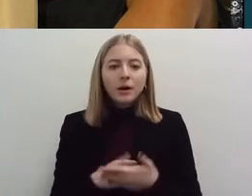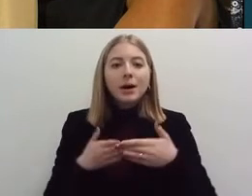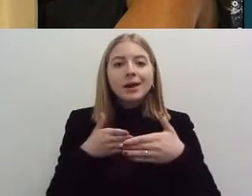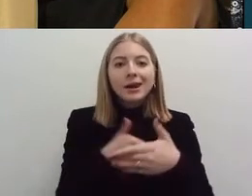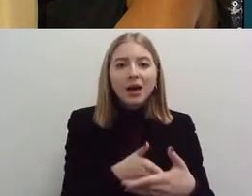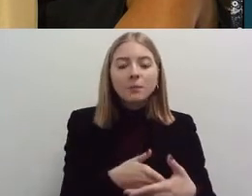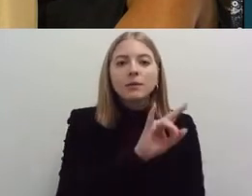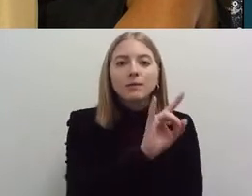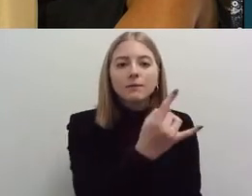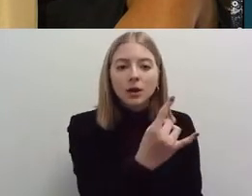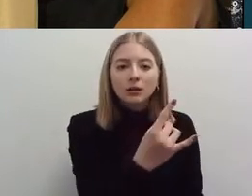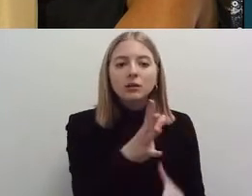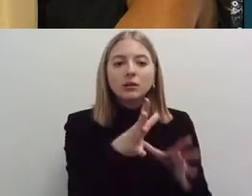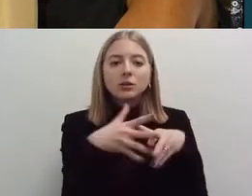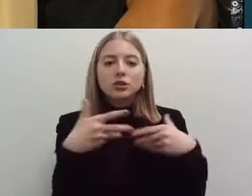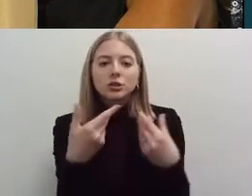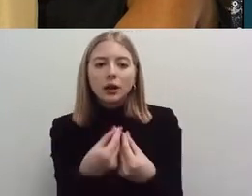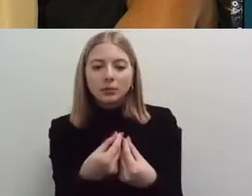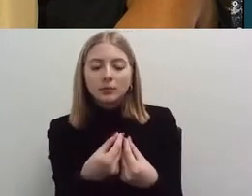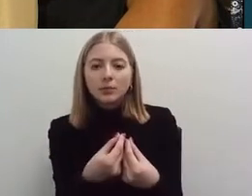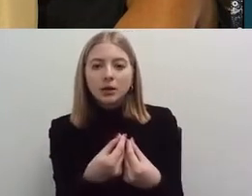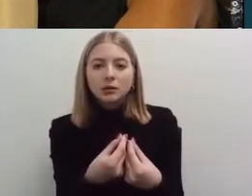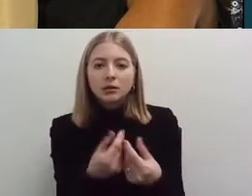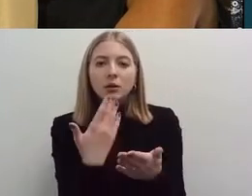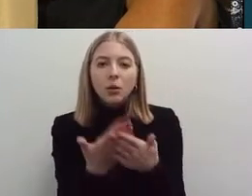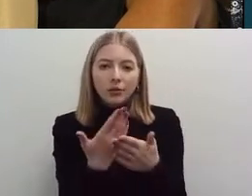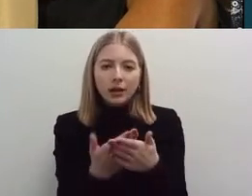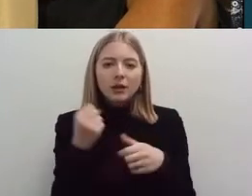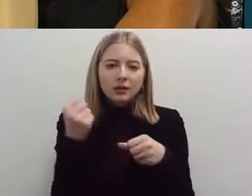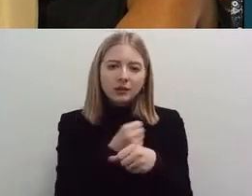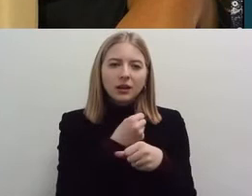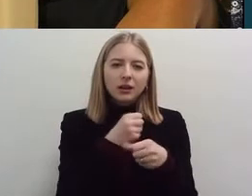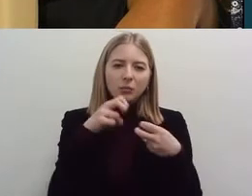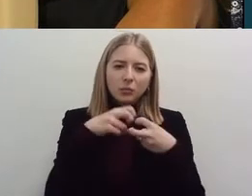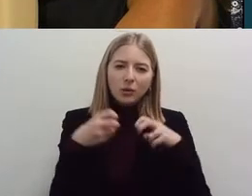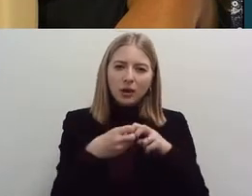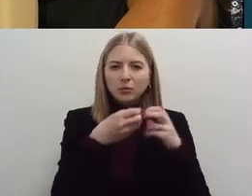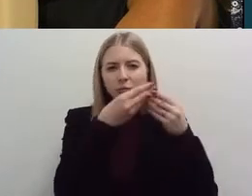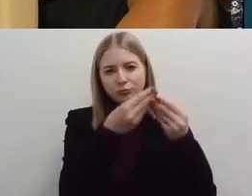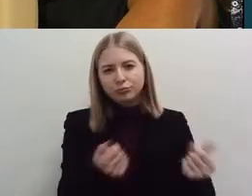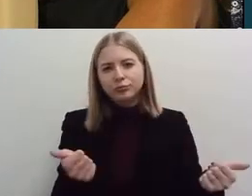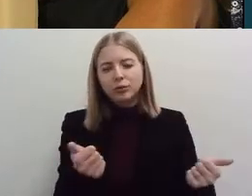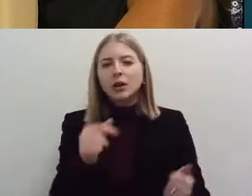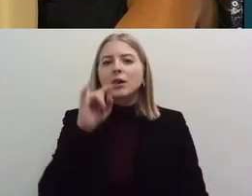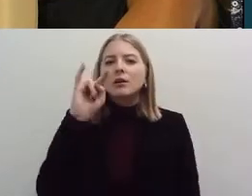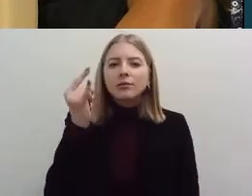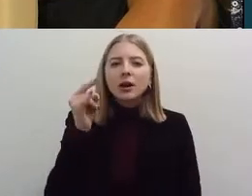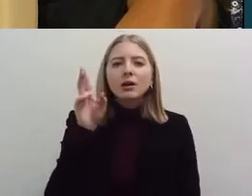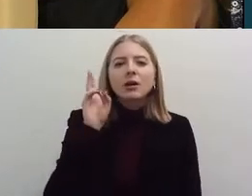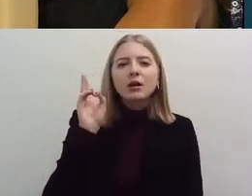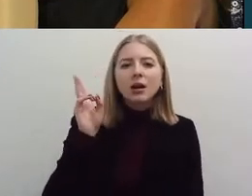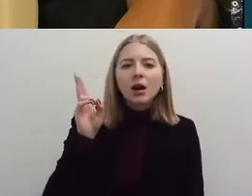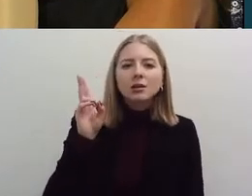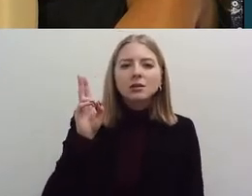for preventive purposes, to reduce the risk of children to become in illegal situations or in other vulnerable